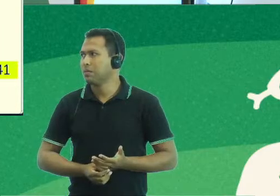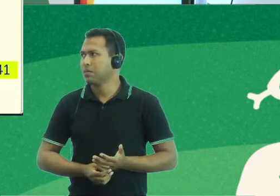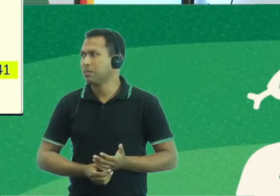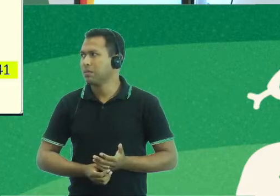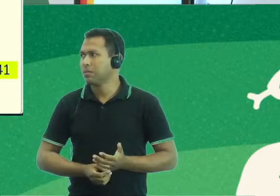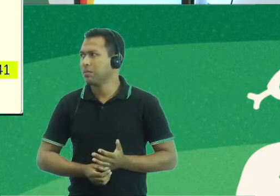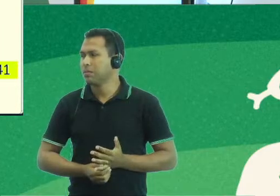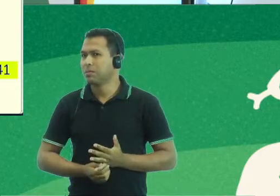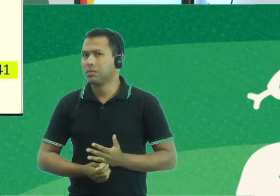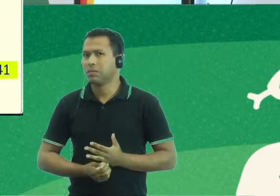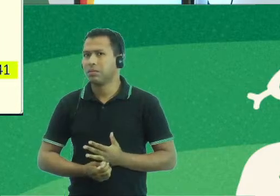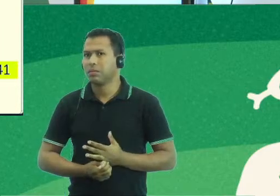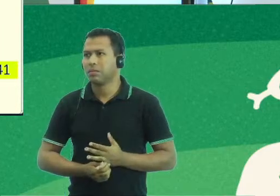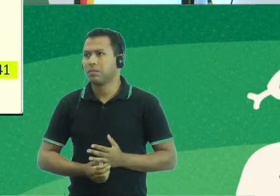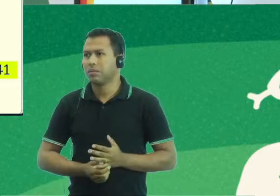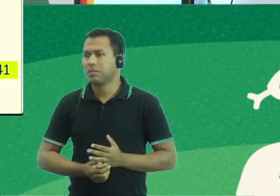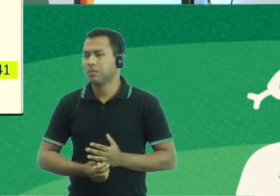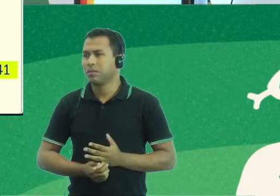I can't hear you.